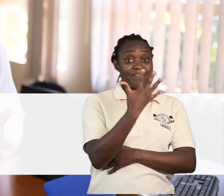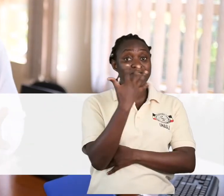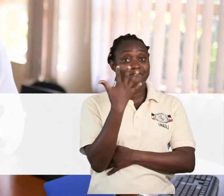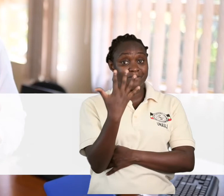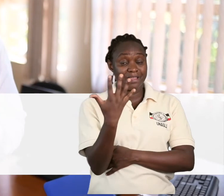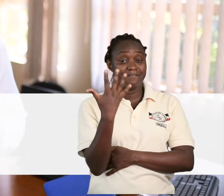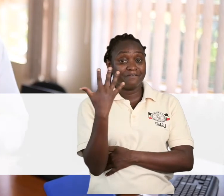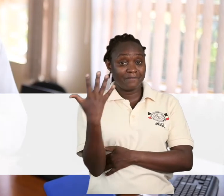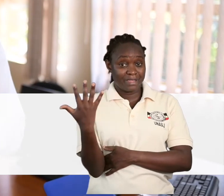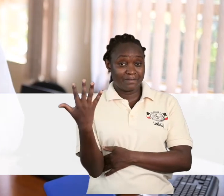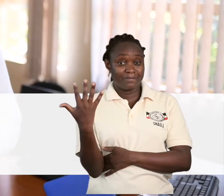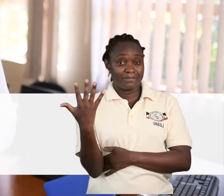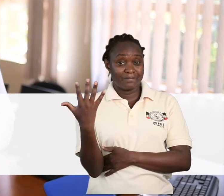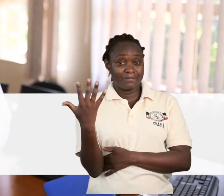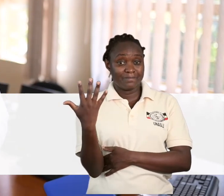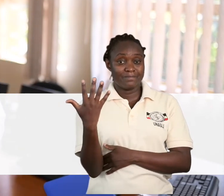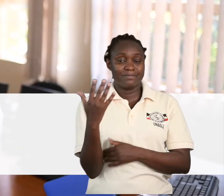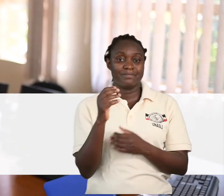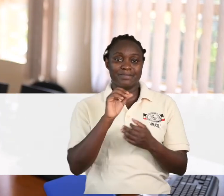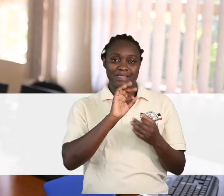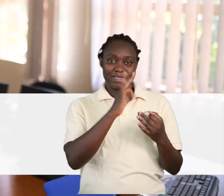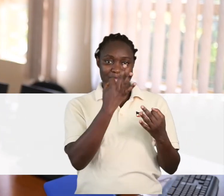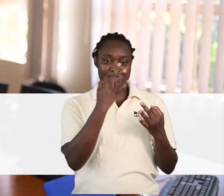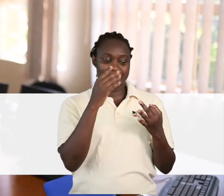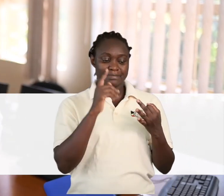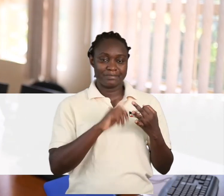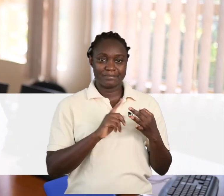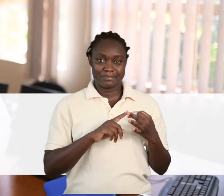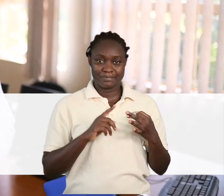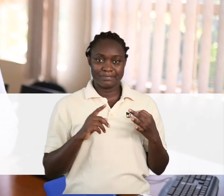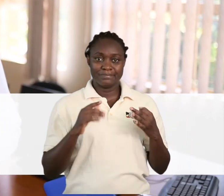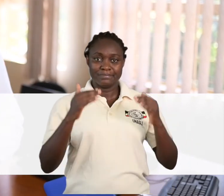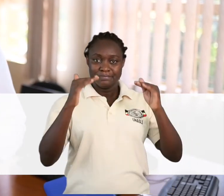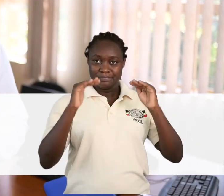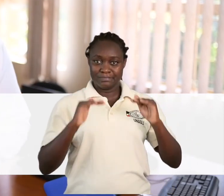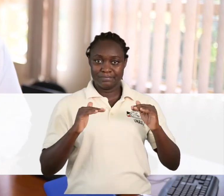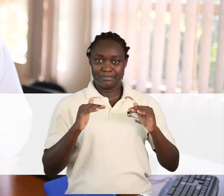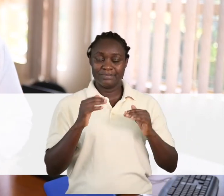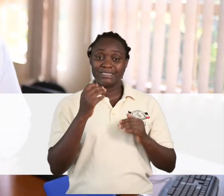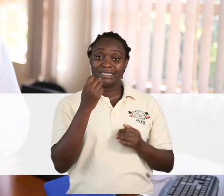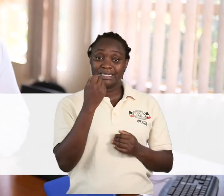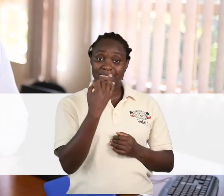555. Number 3 is